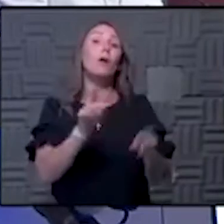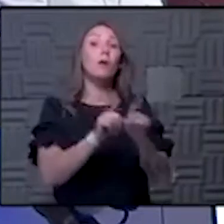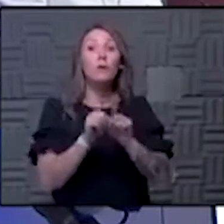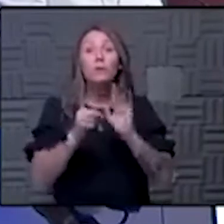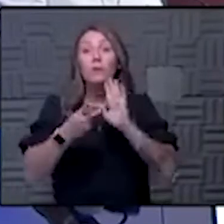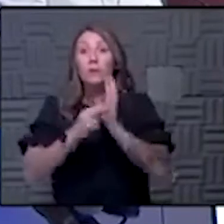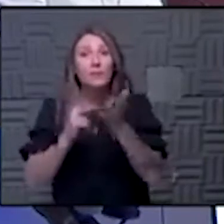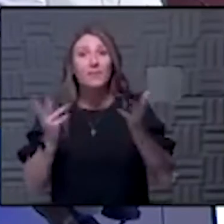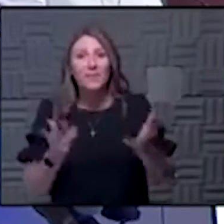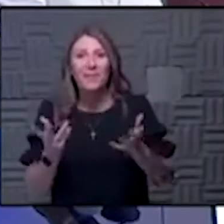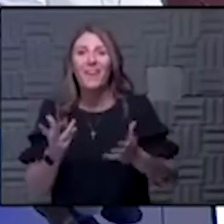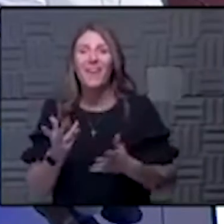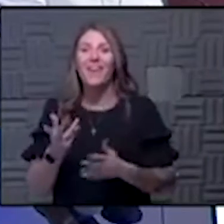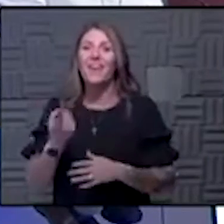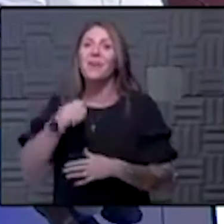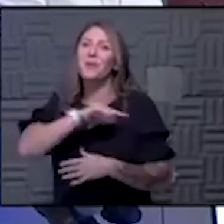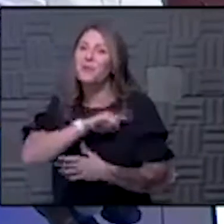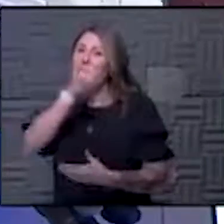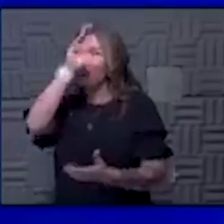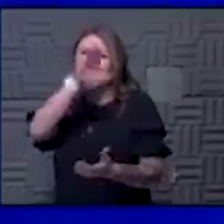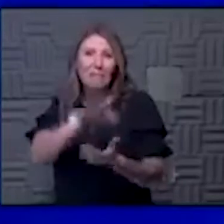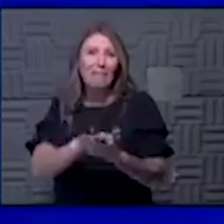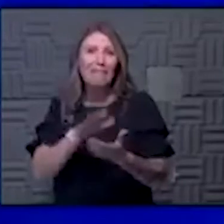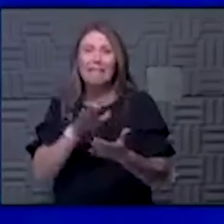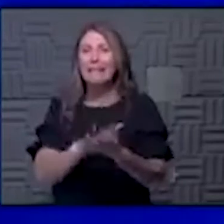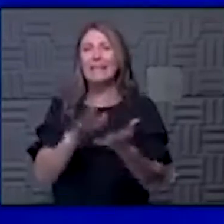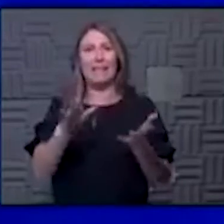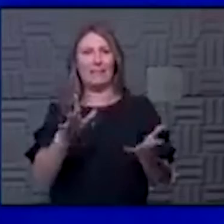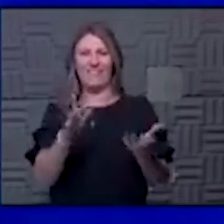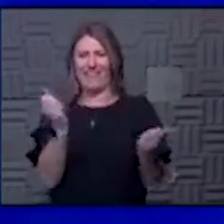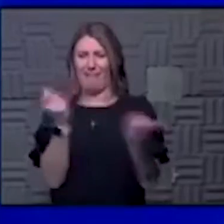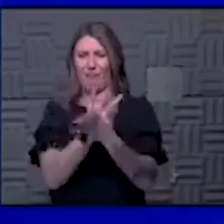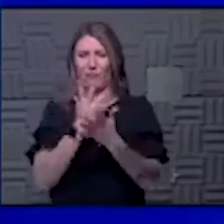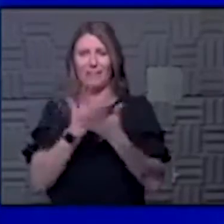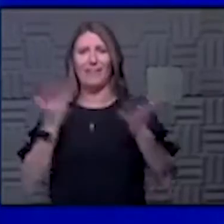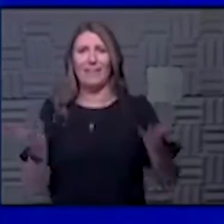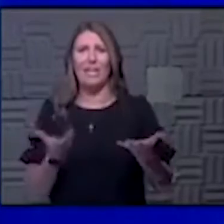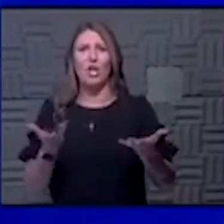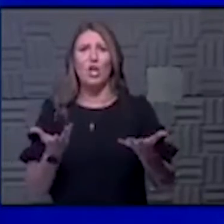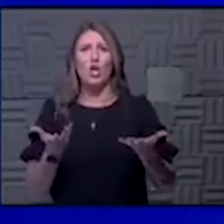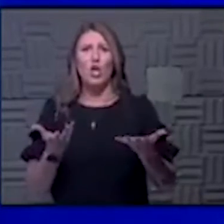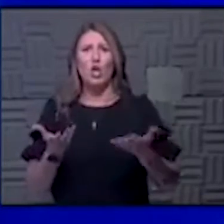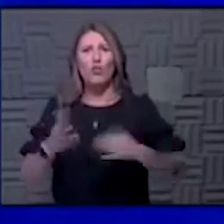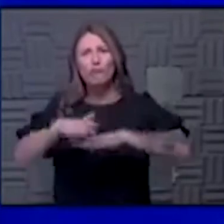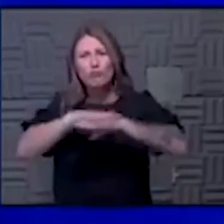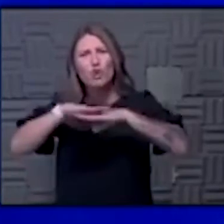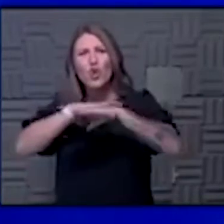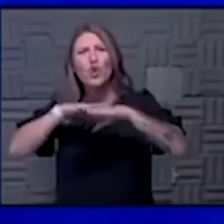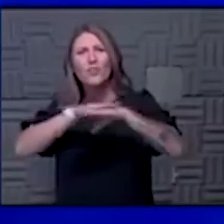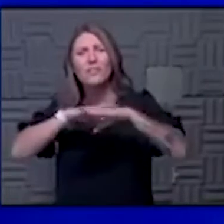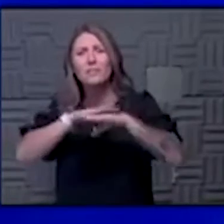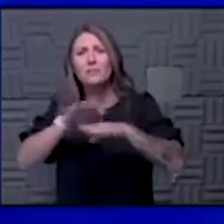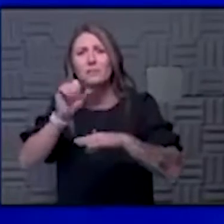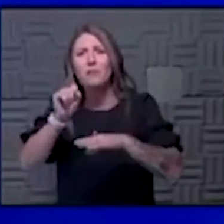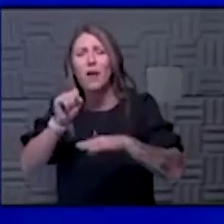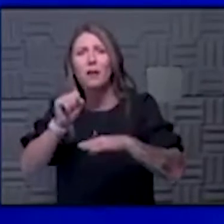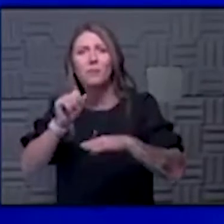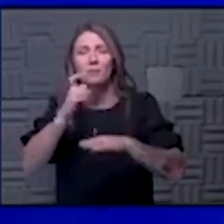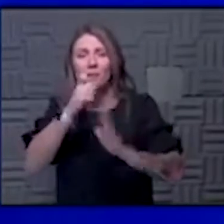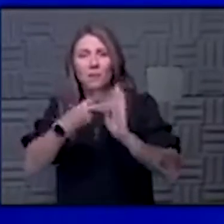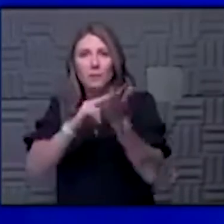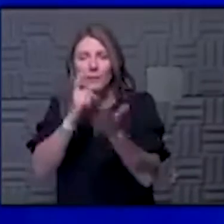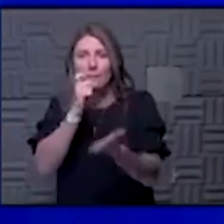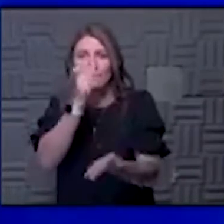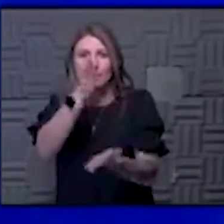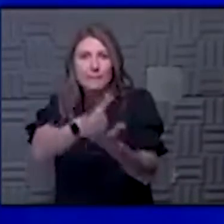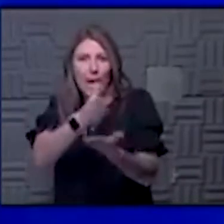that we believe that the real spread here is it's airborne. Yes. The surface stuff, yes, wash your hands. Don't stop doing that. We don't mean that, especially in the cold